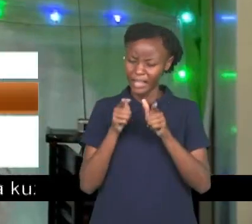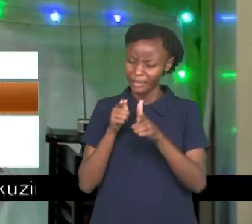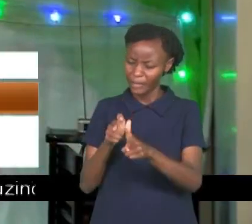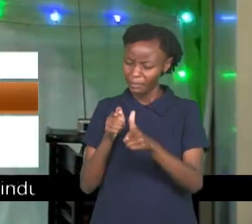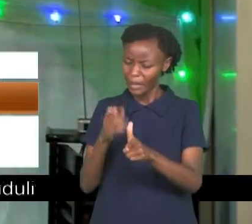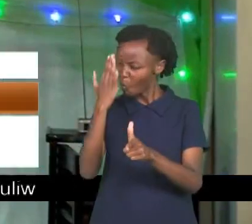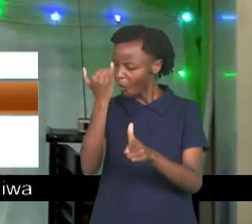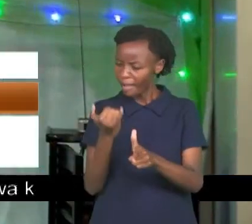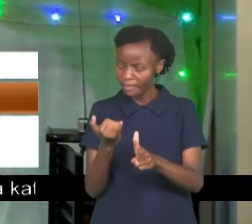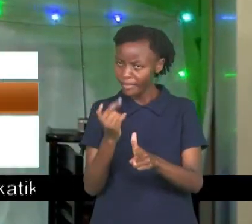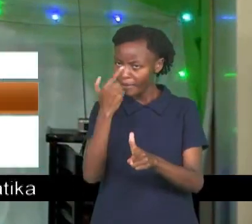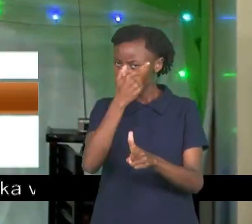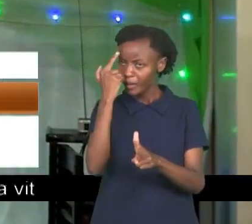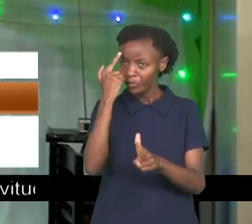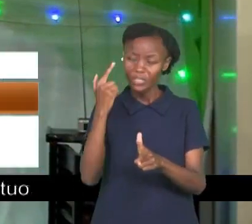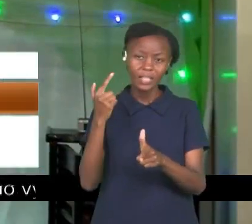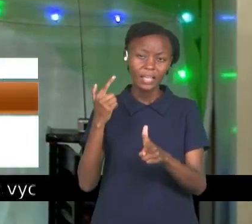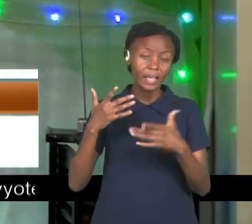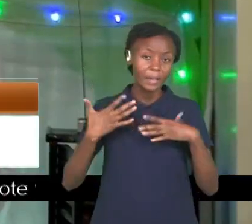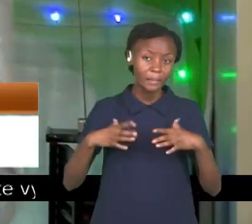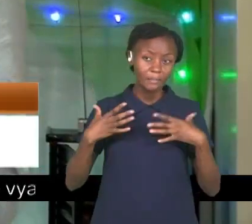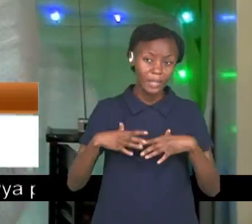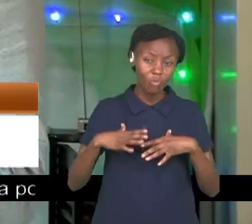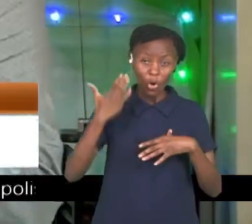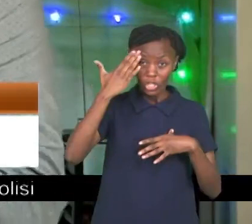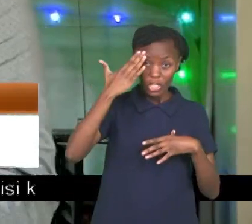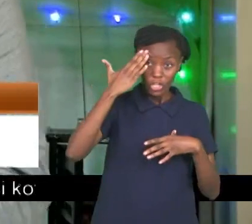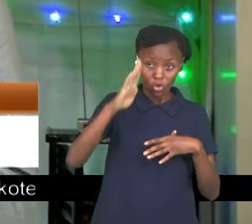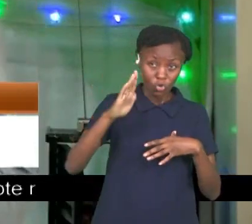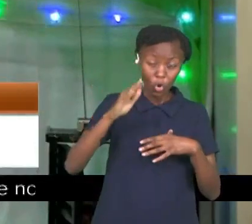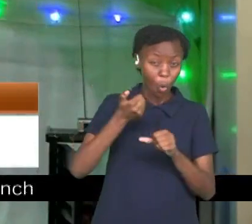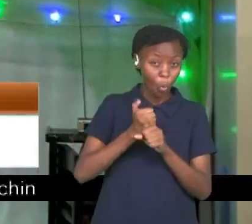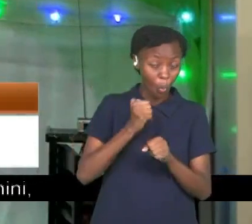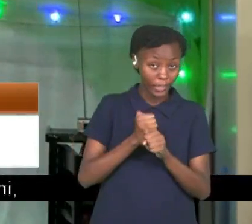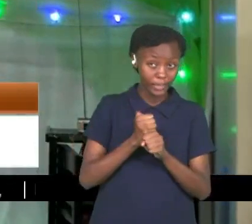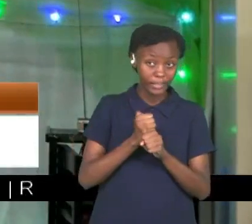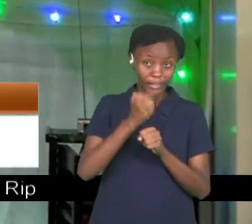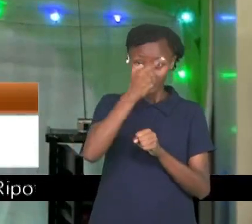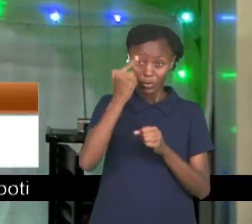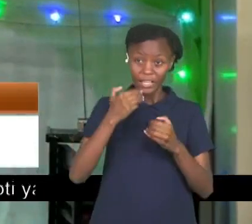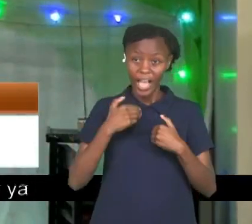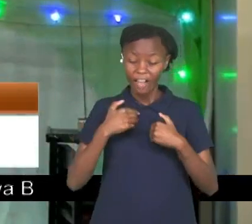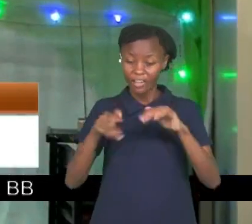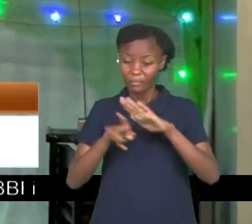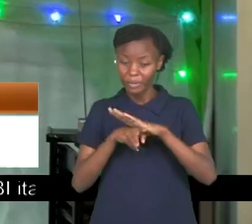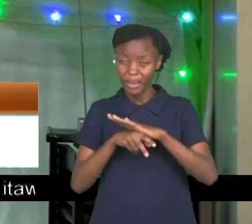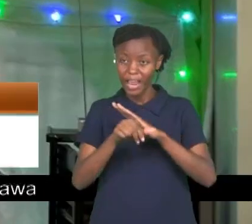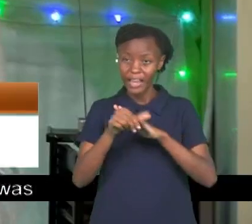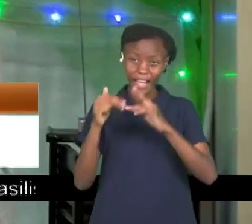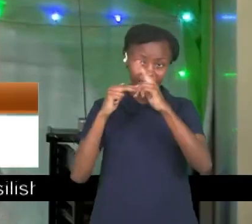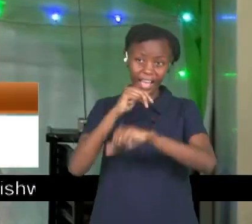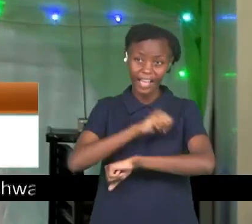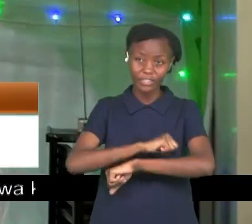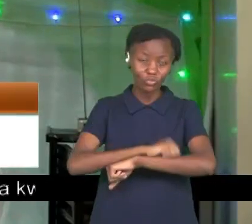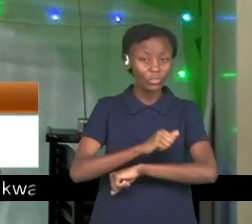why? People are health illiterate. They do not know the kind of delays that do come here. We have those primary and secondary delays, like first or second or